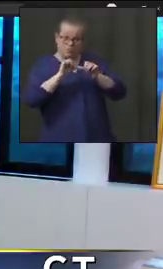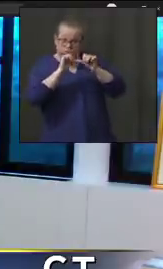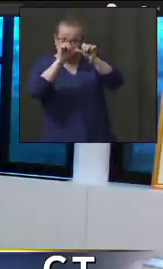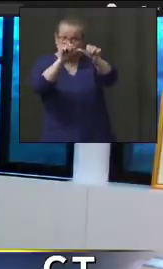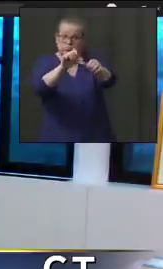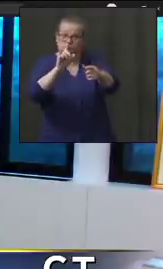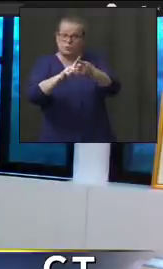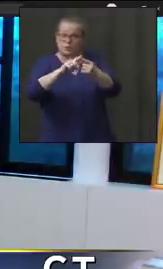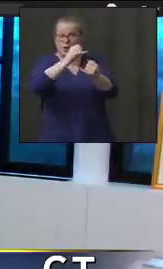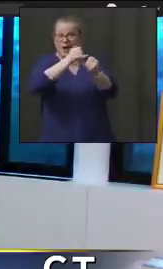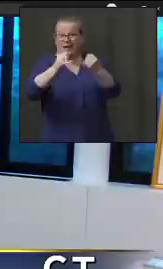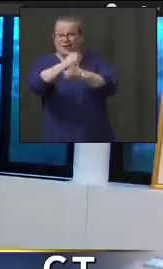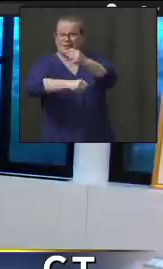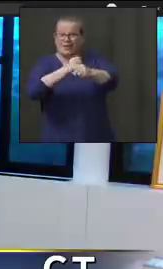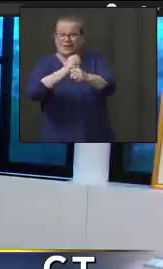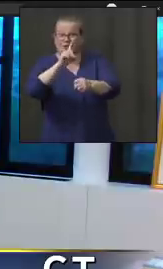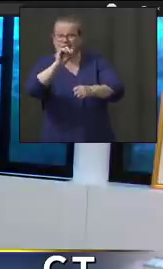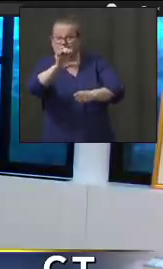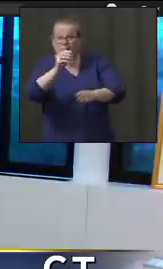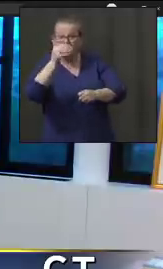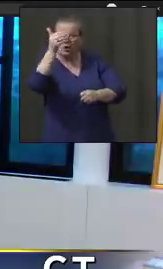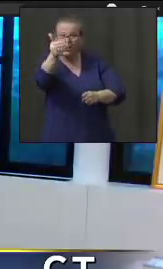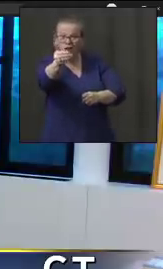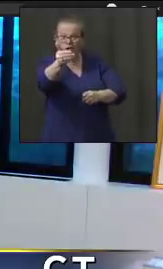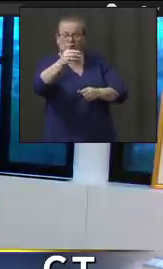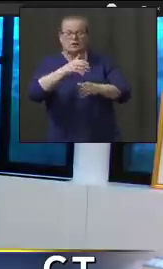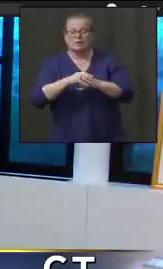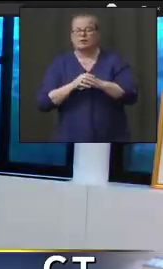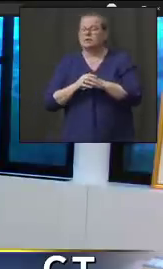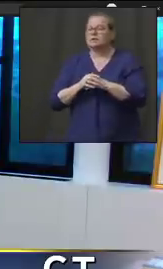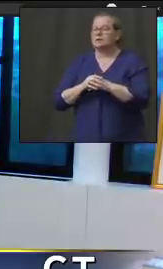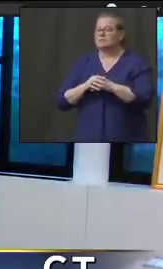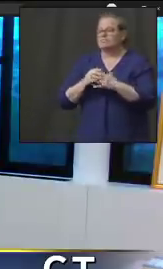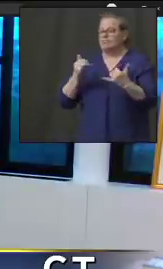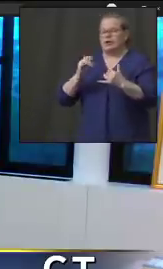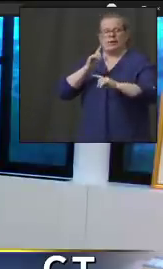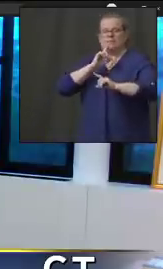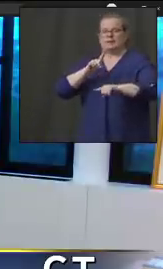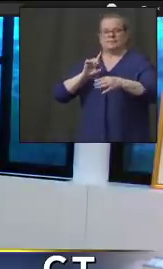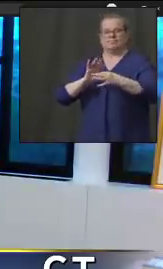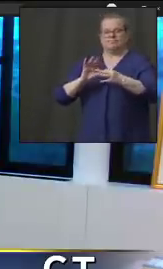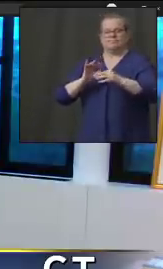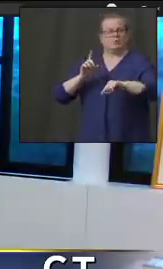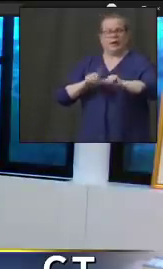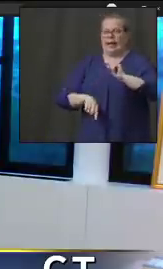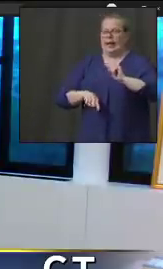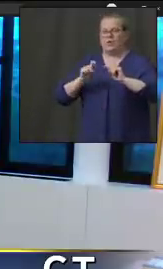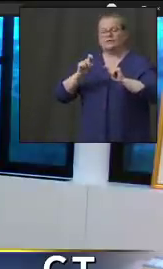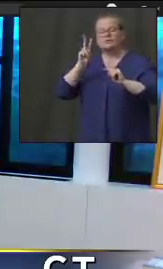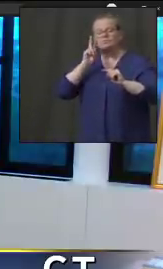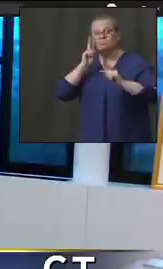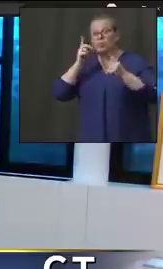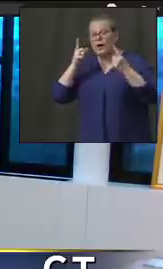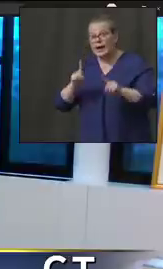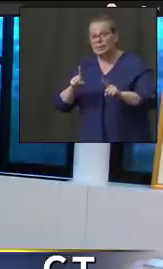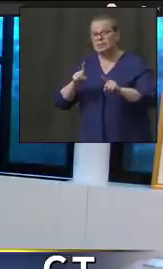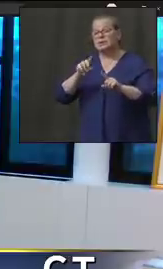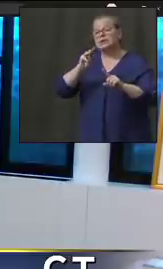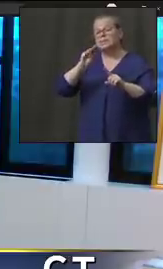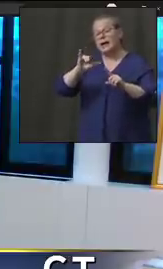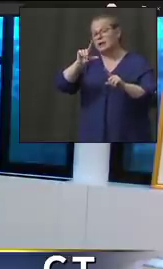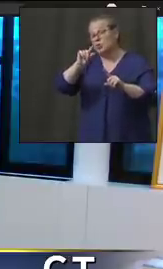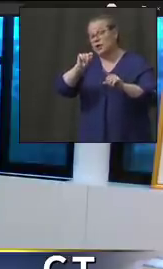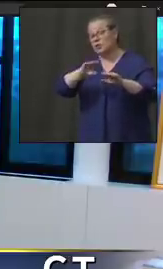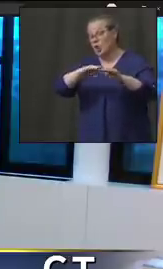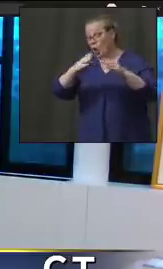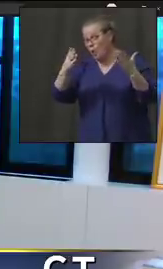areas and the country. And after we get about 4 to 6 weeks of experience after May 20th,